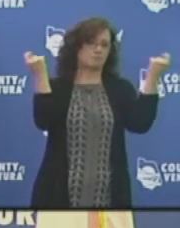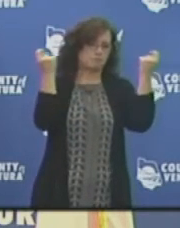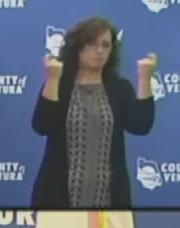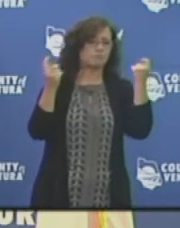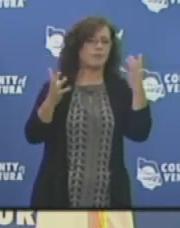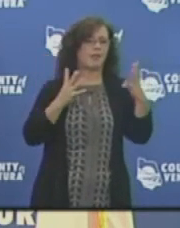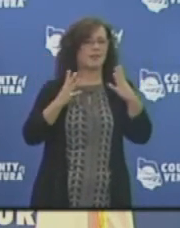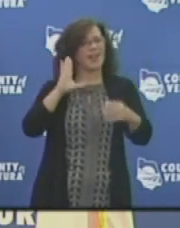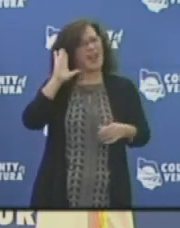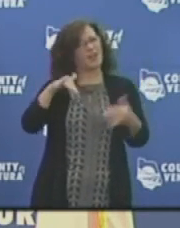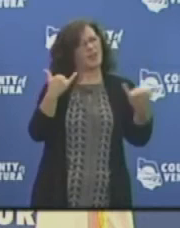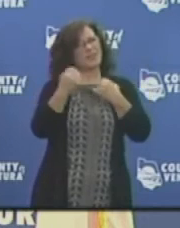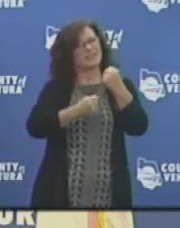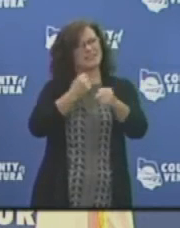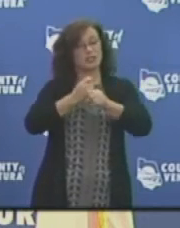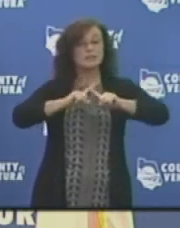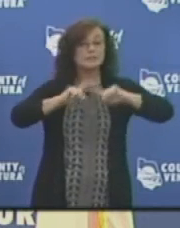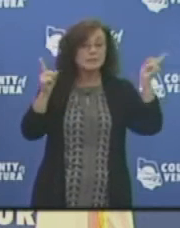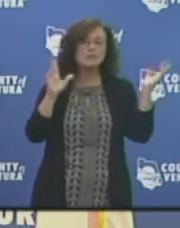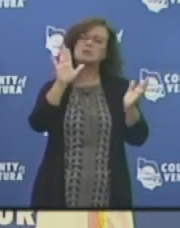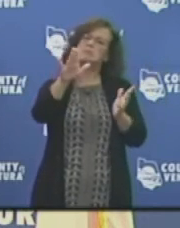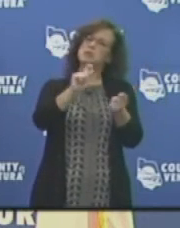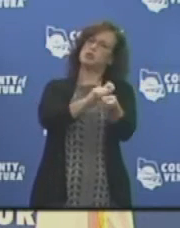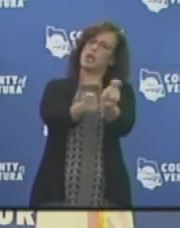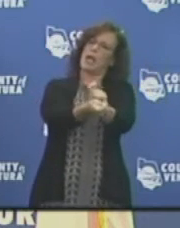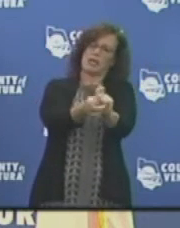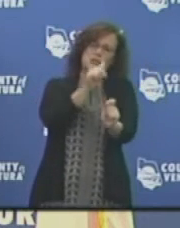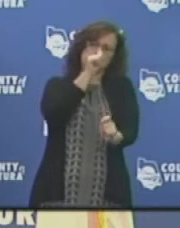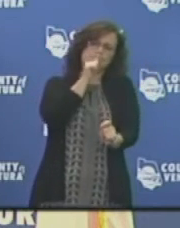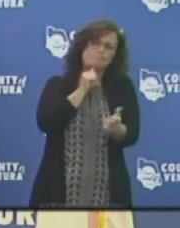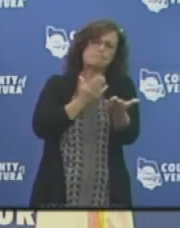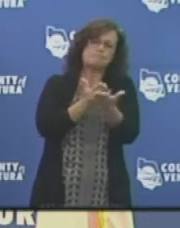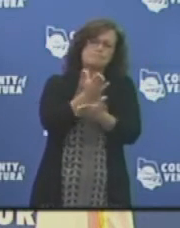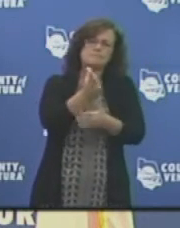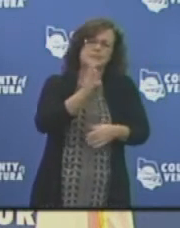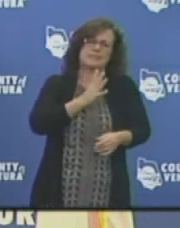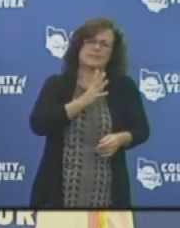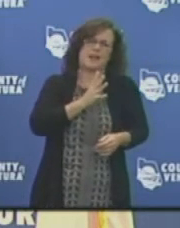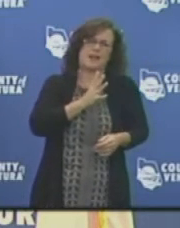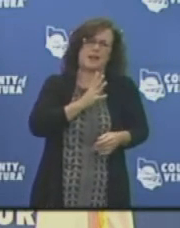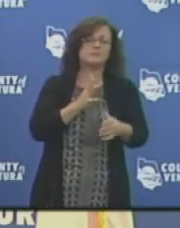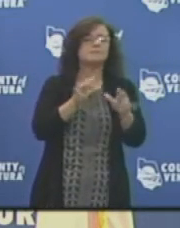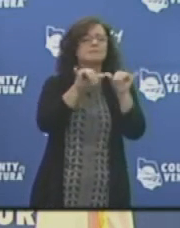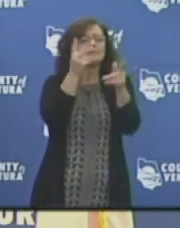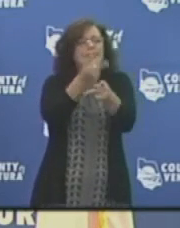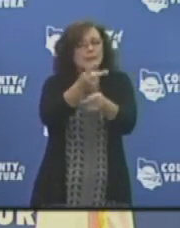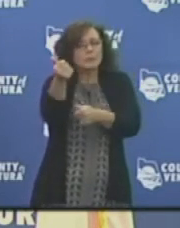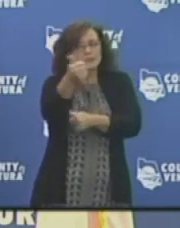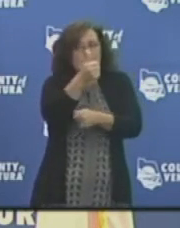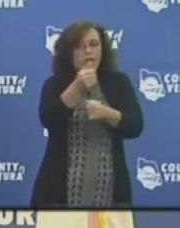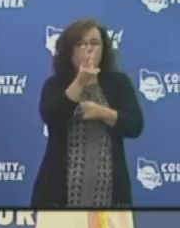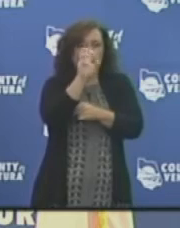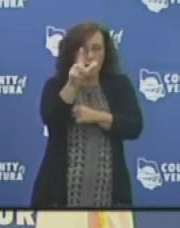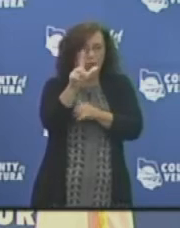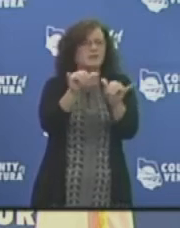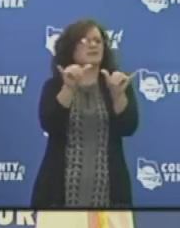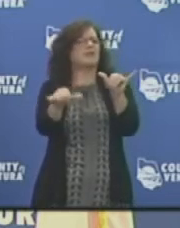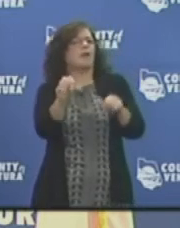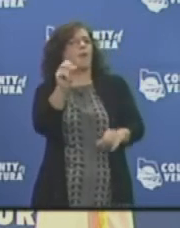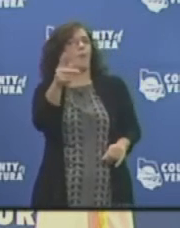is different. Change is good, and we will get through this together. So stay well and stay open. Thank